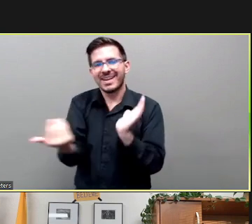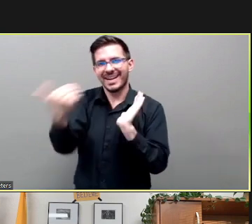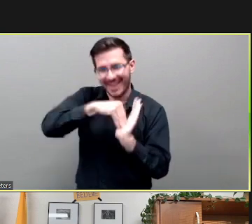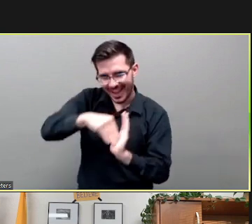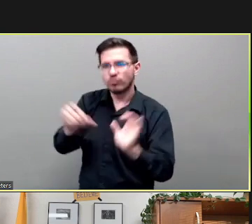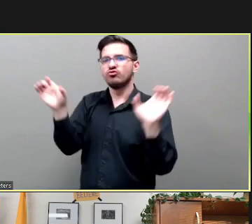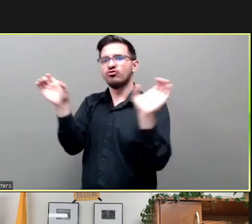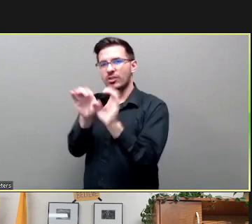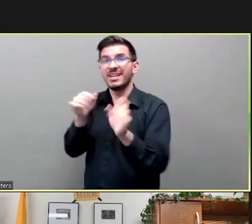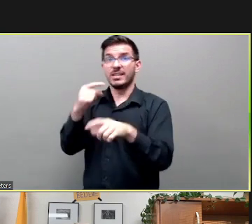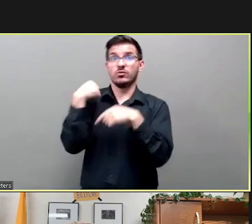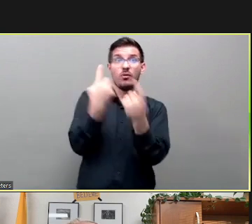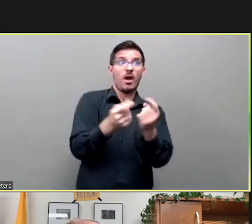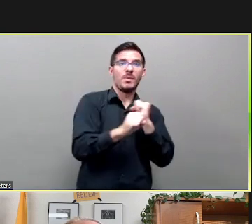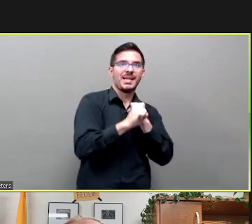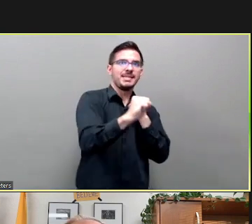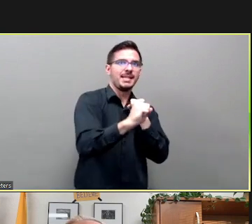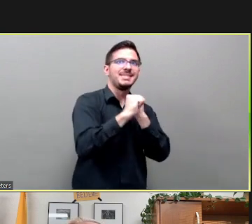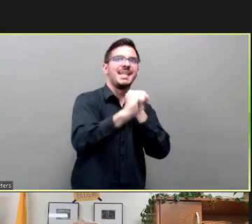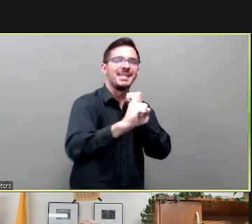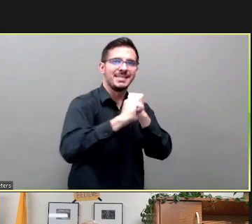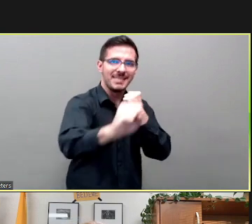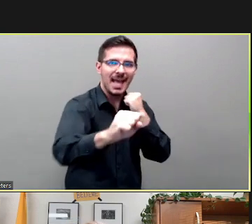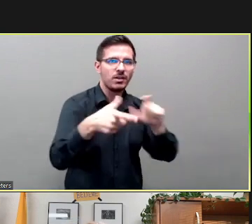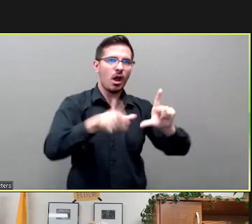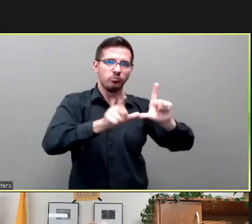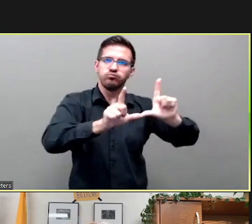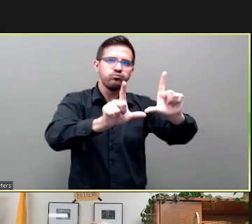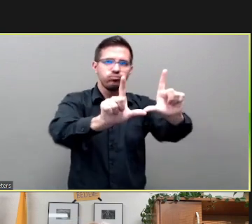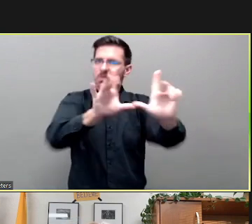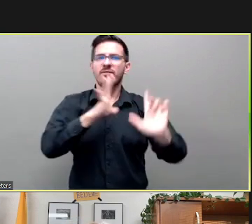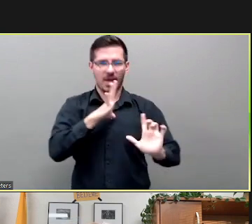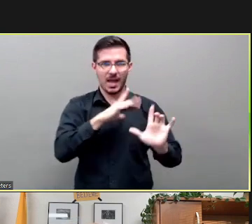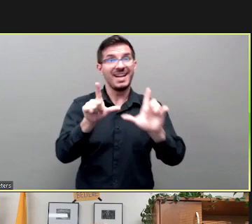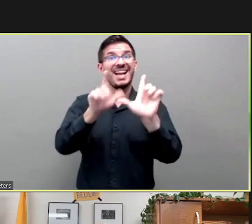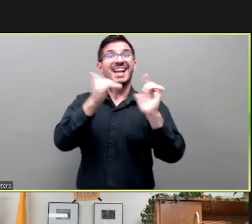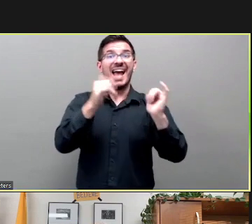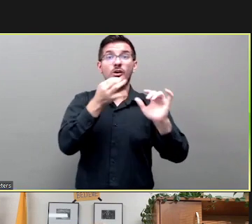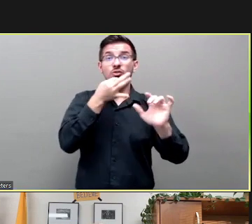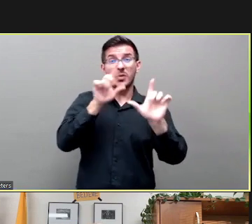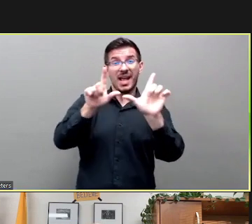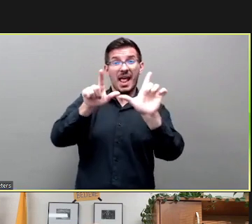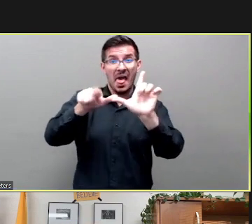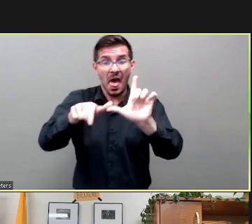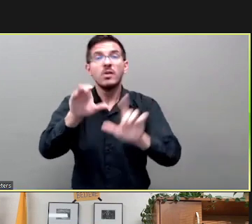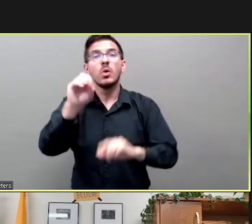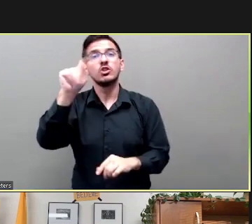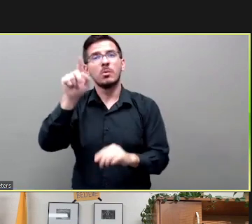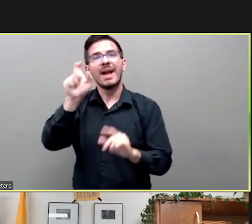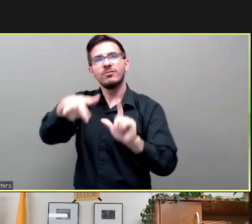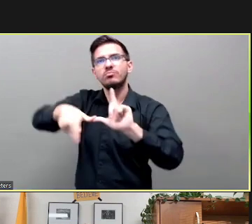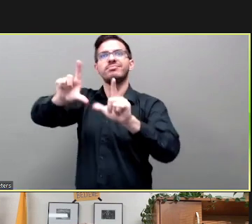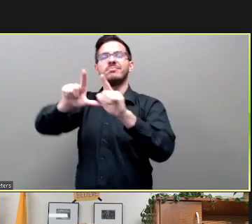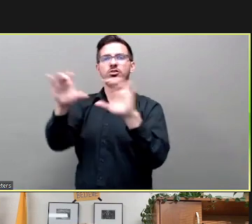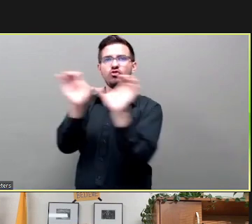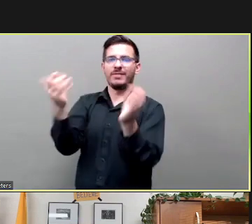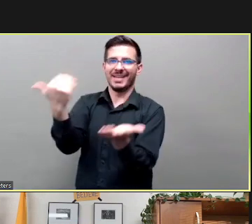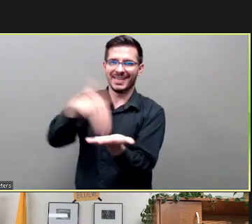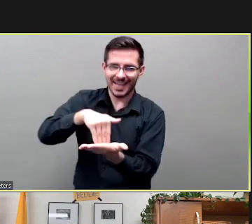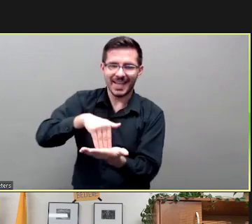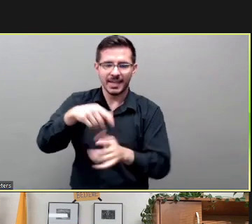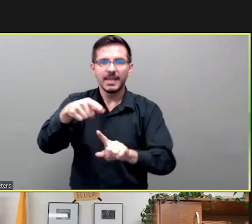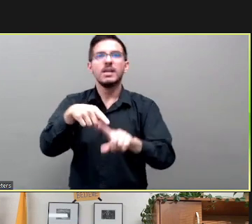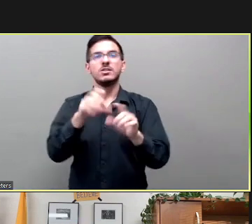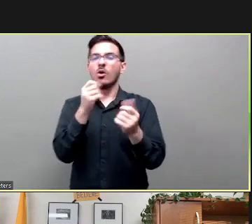in October, and people really need to look out for text